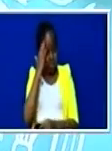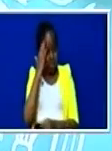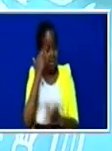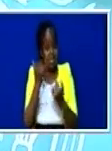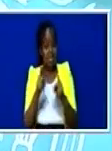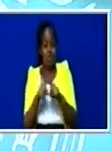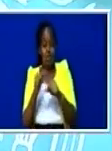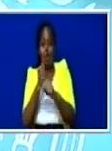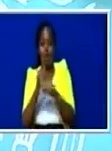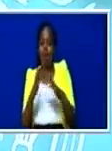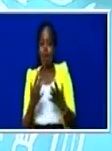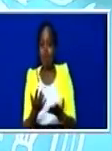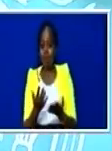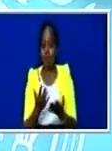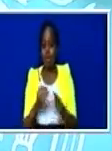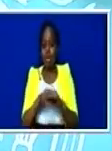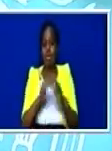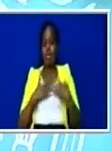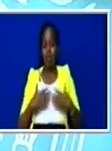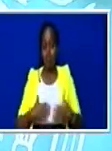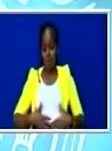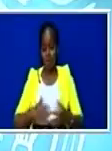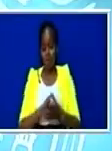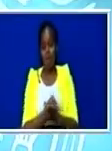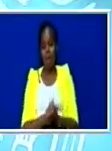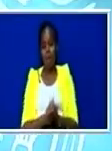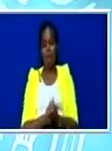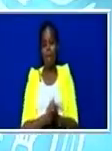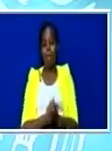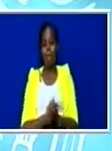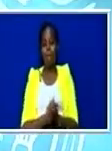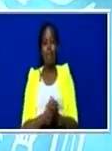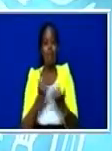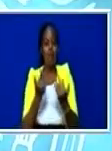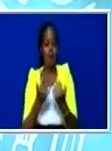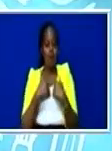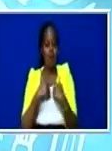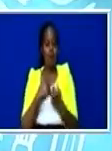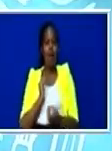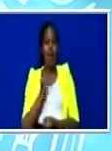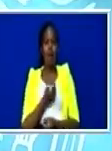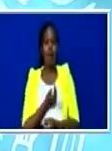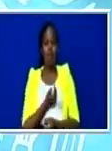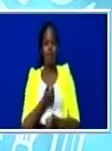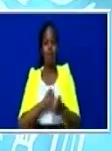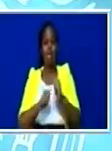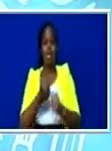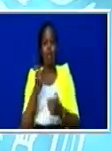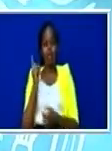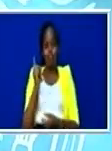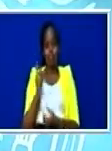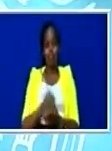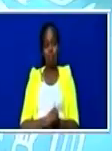the functions of proteins in the body. Exactly. So then we have the class activity today.